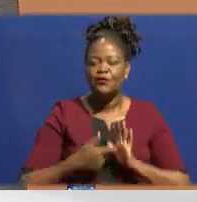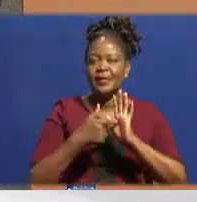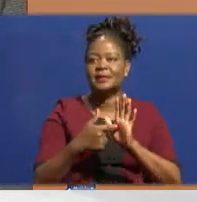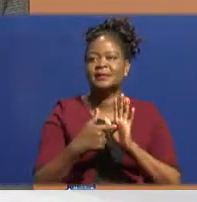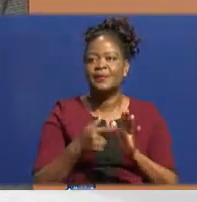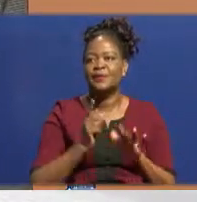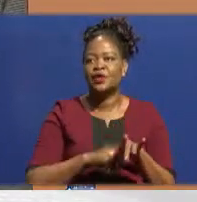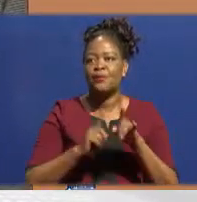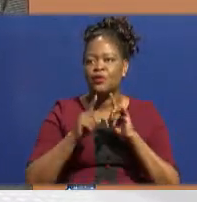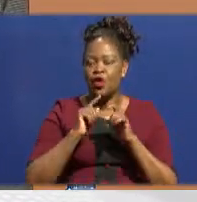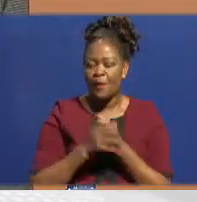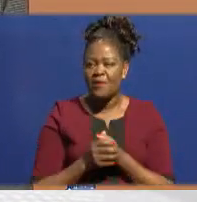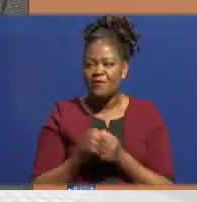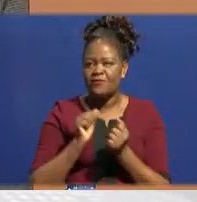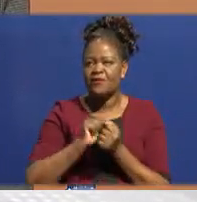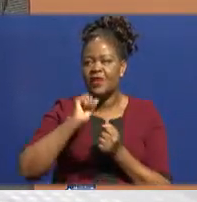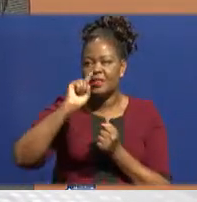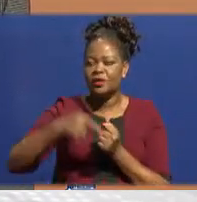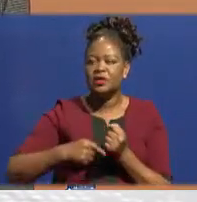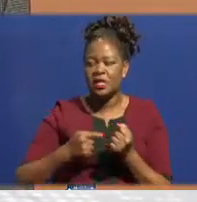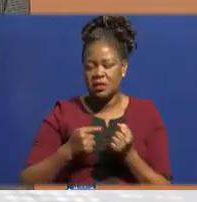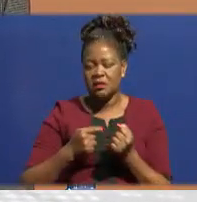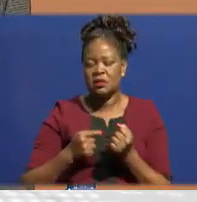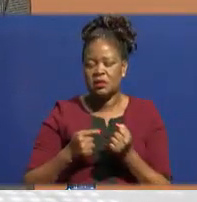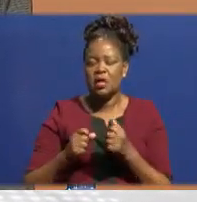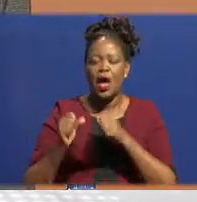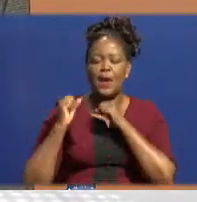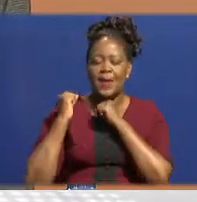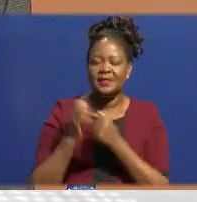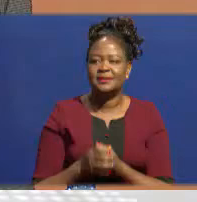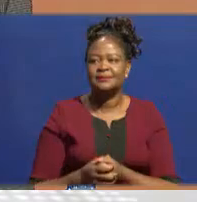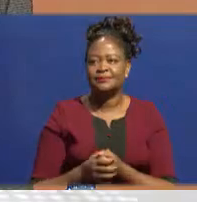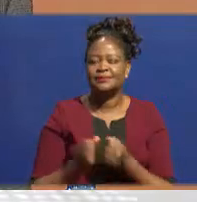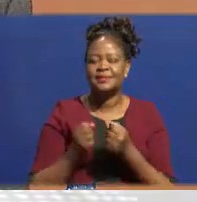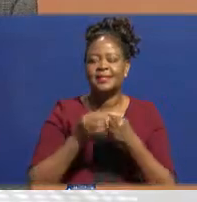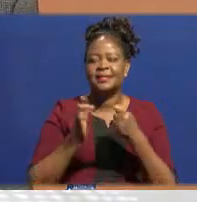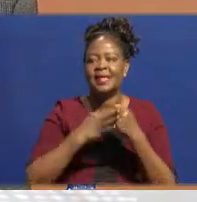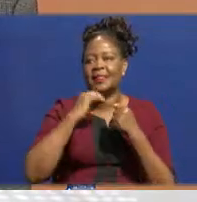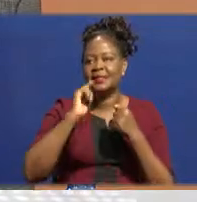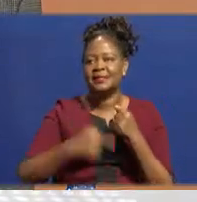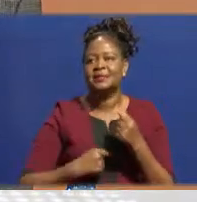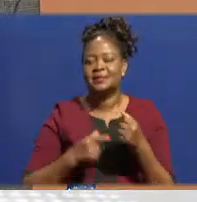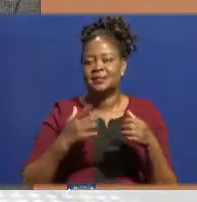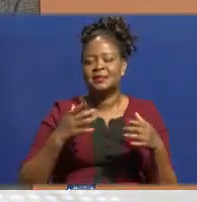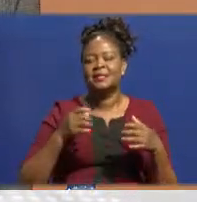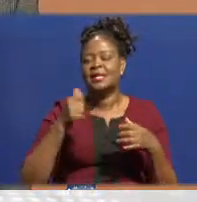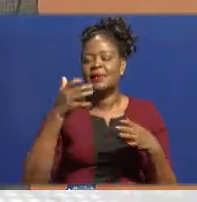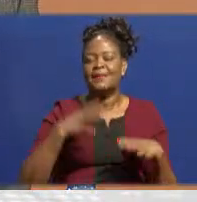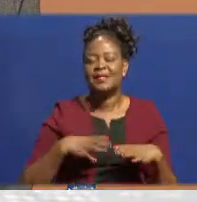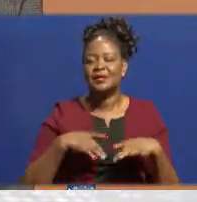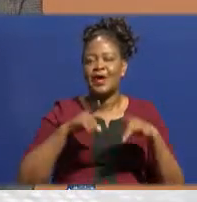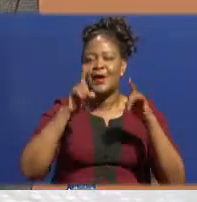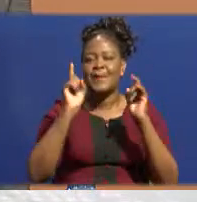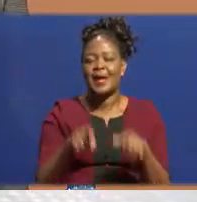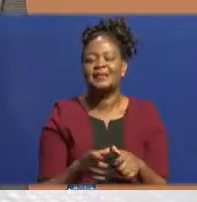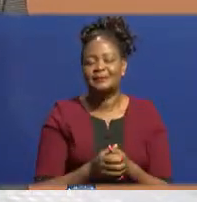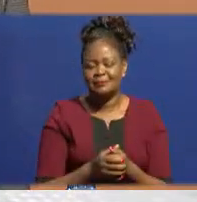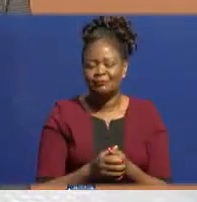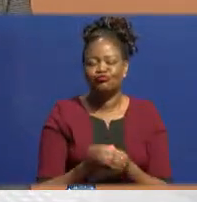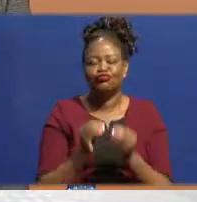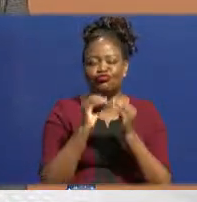even you talk about 18,000 bars that have been closed, 18,000, somebody else, somebody must fit in that